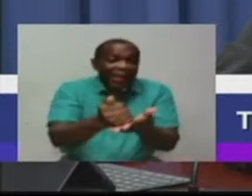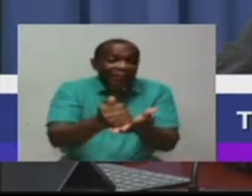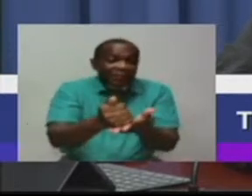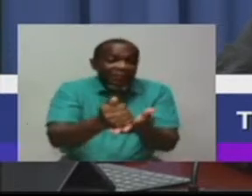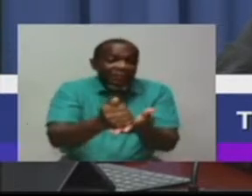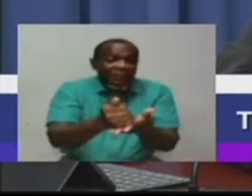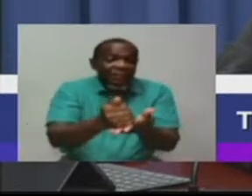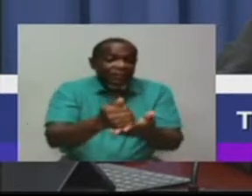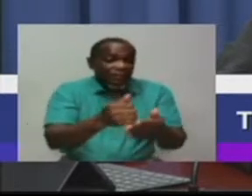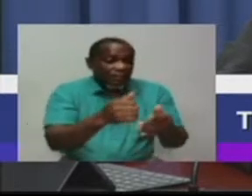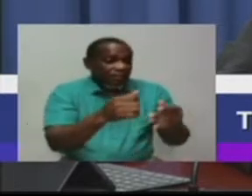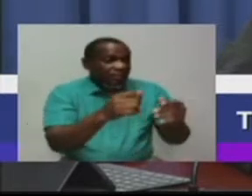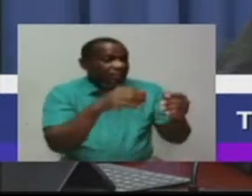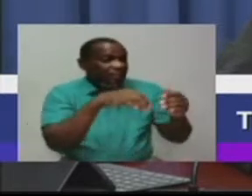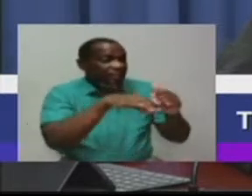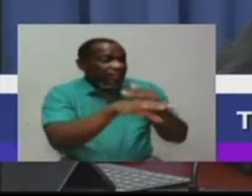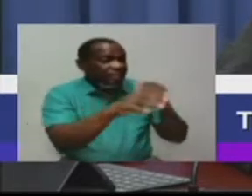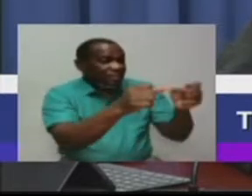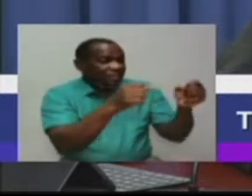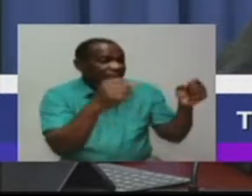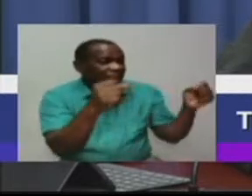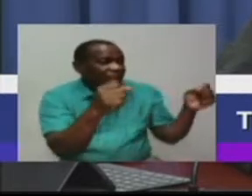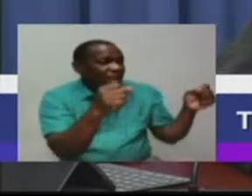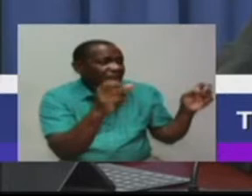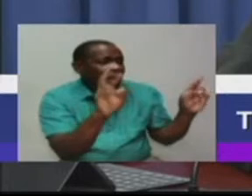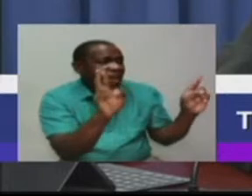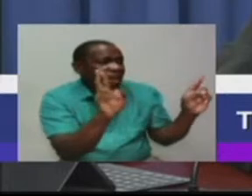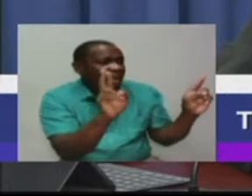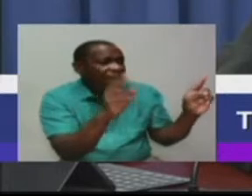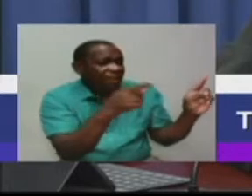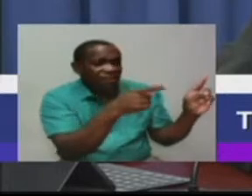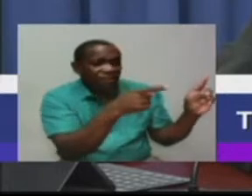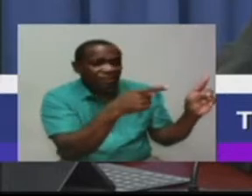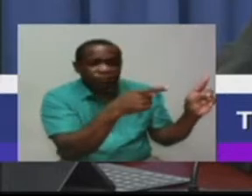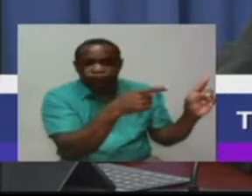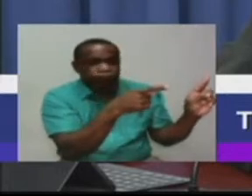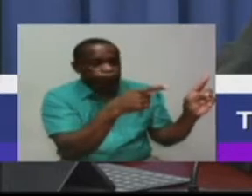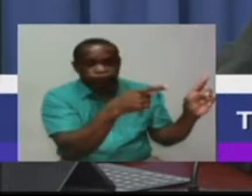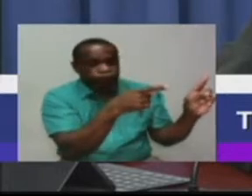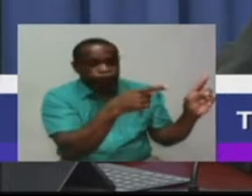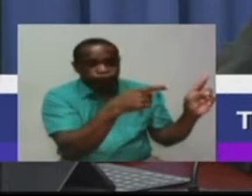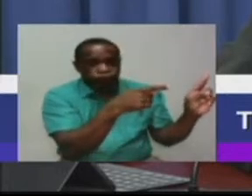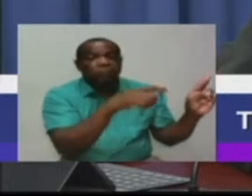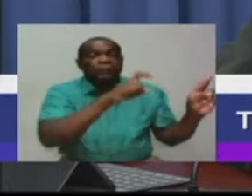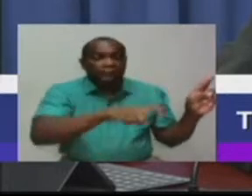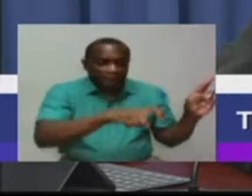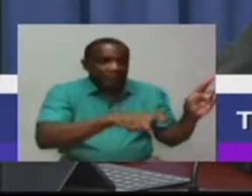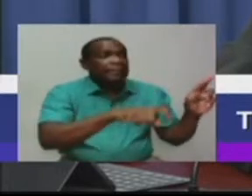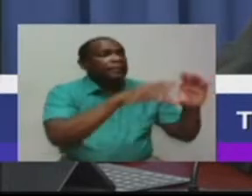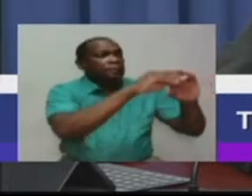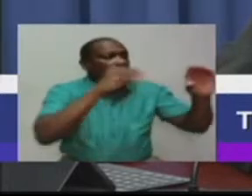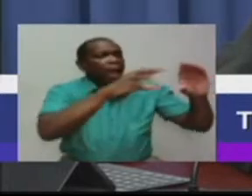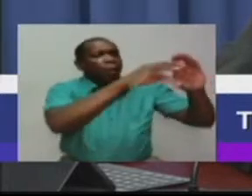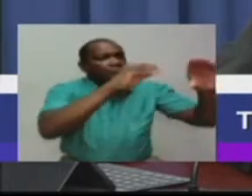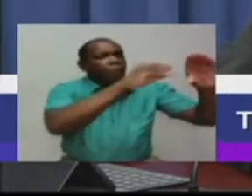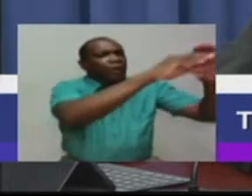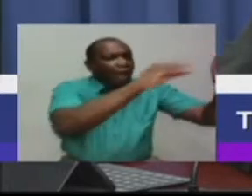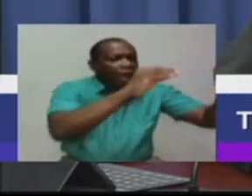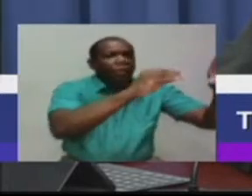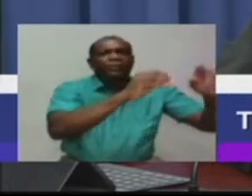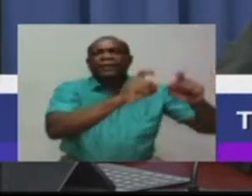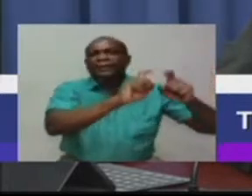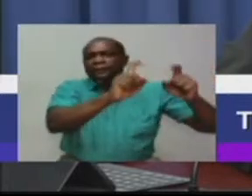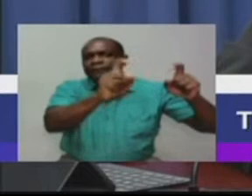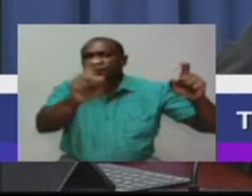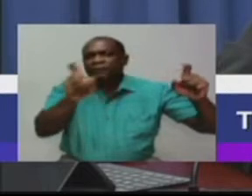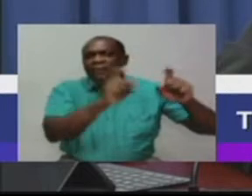did indicate, the issue with Pfizer is of particular concern now because they expire in November. We have to use out